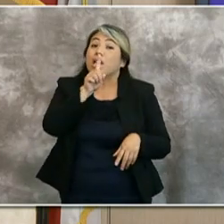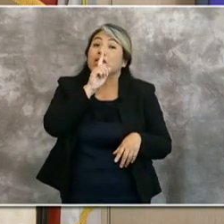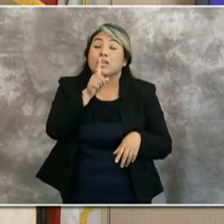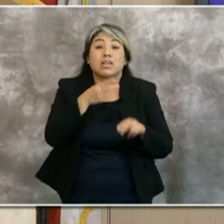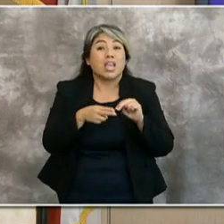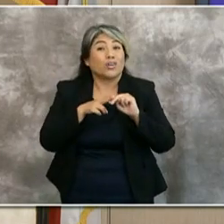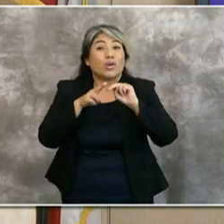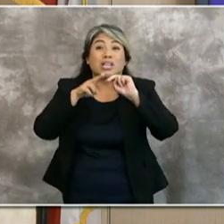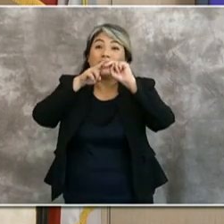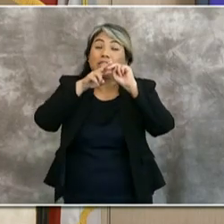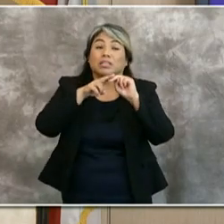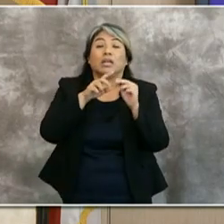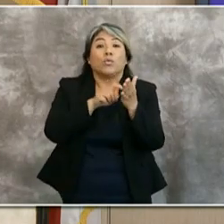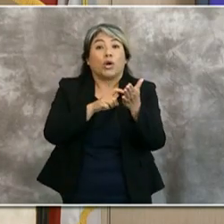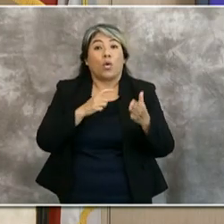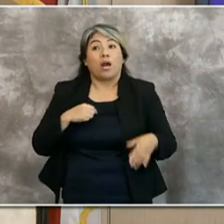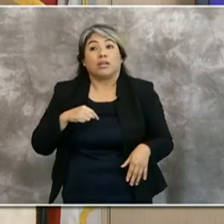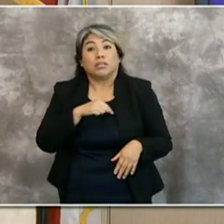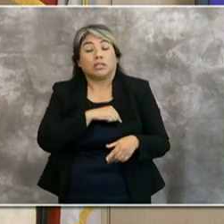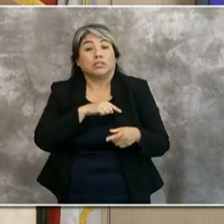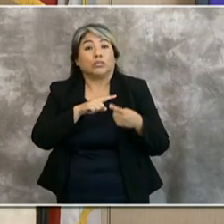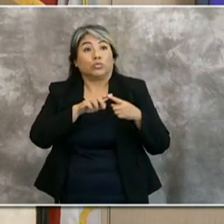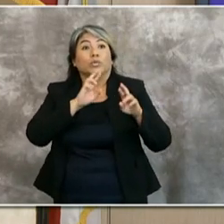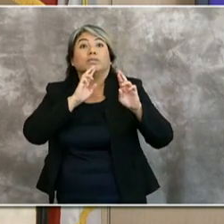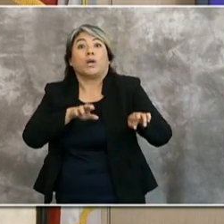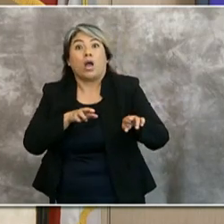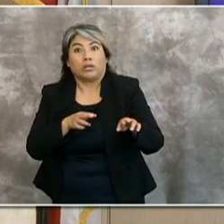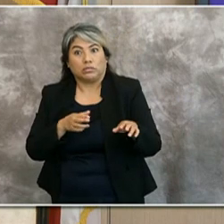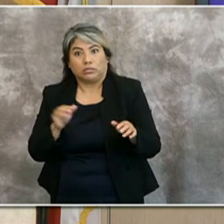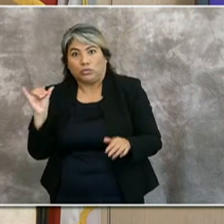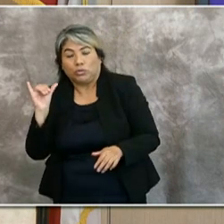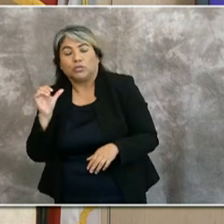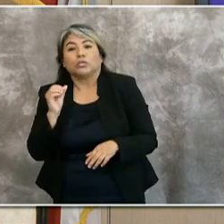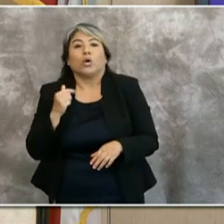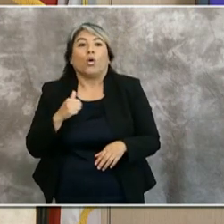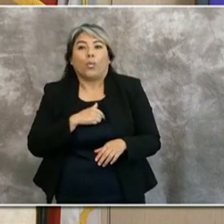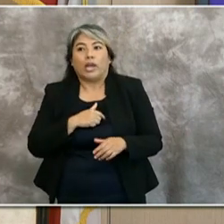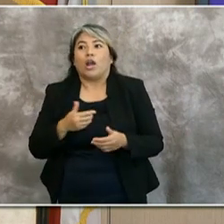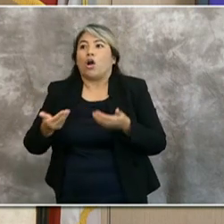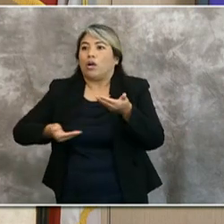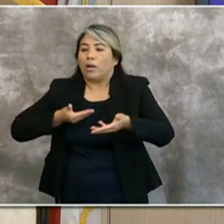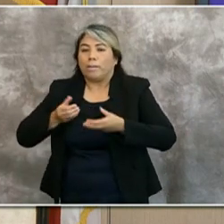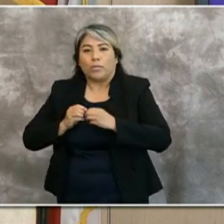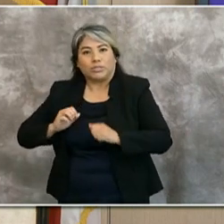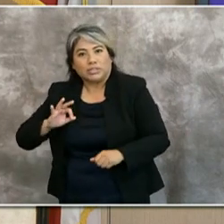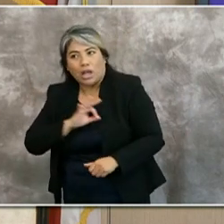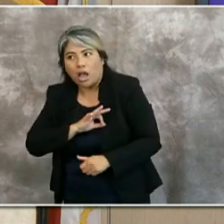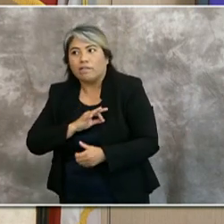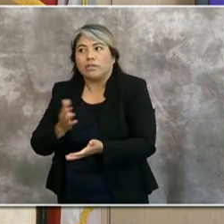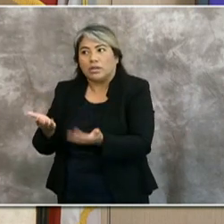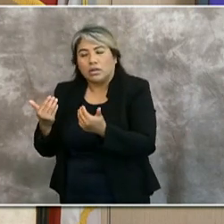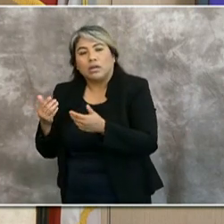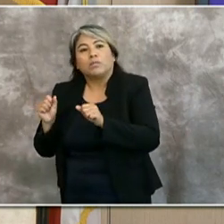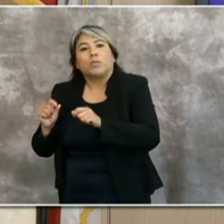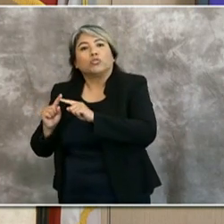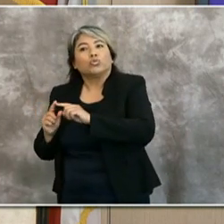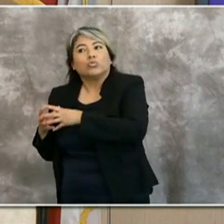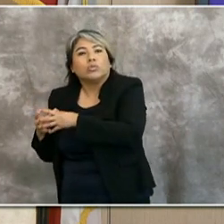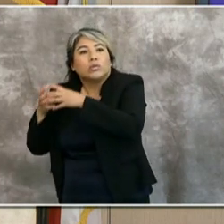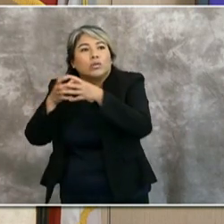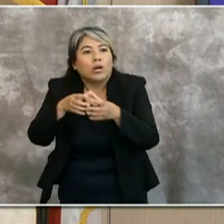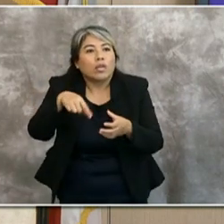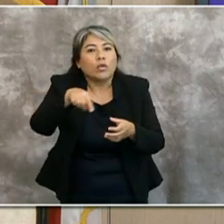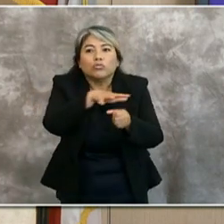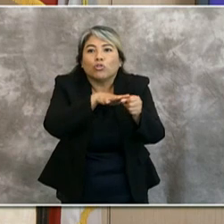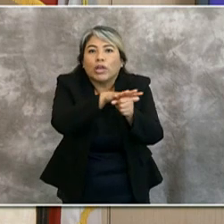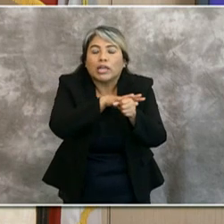require us to increase our ability to respond to those. And so that's what we're doing by increasing our staffing to be able to go out to those locations,